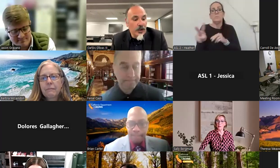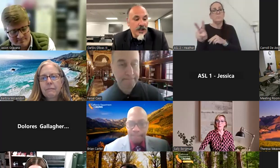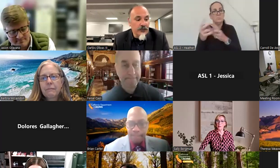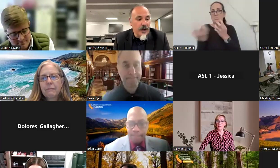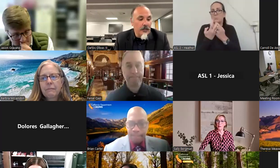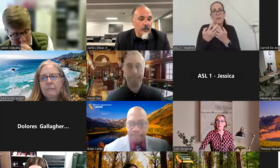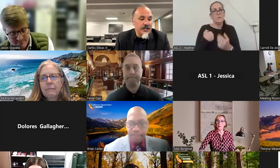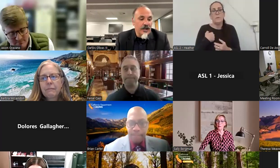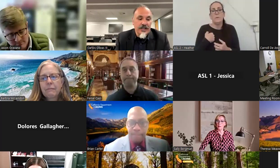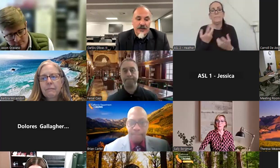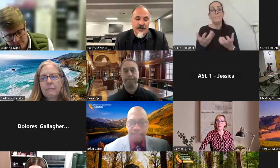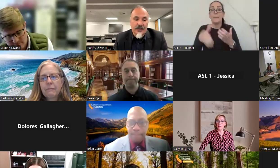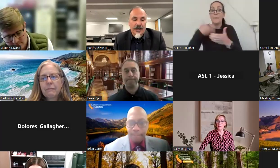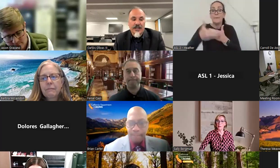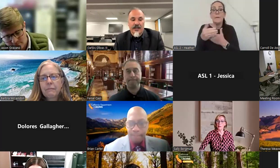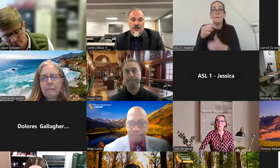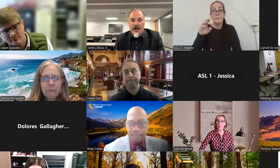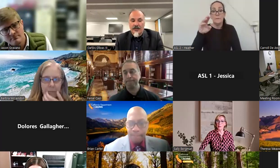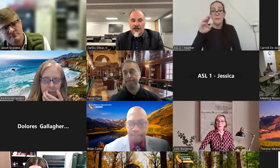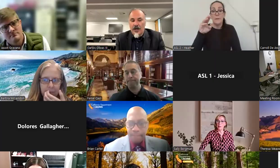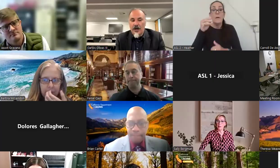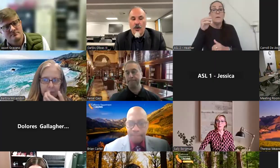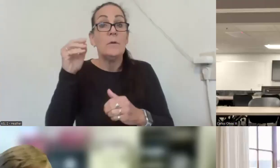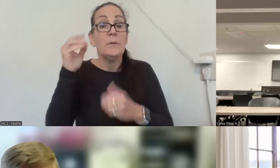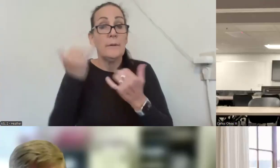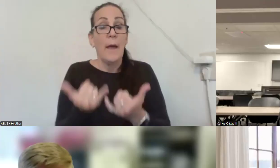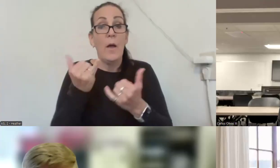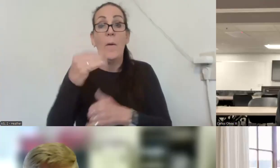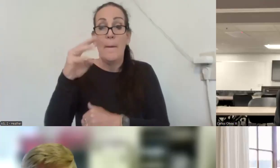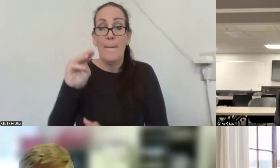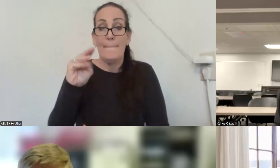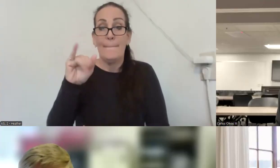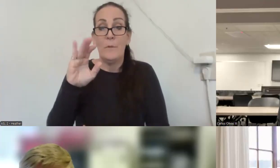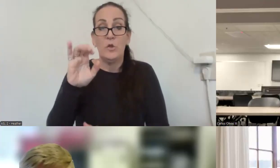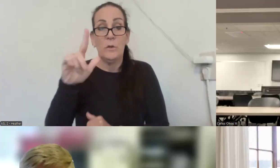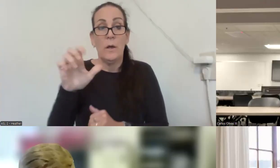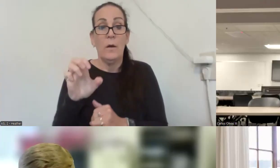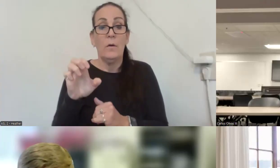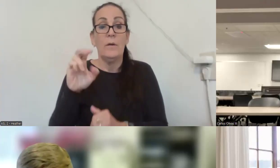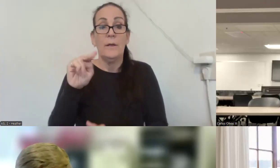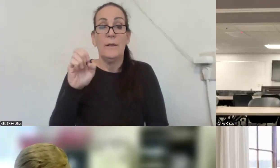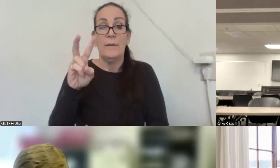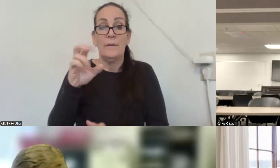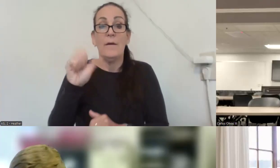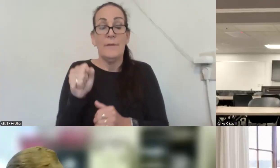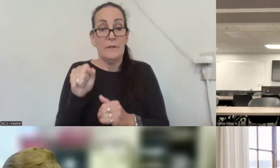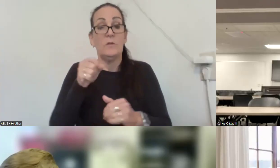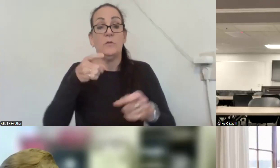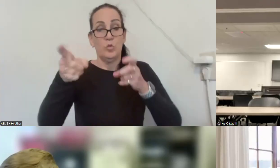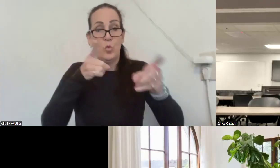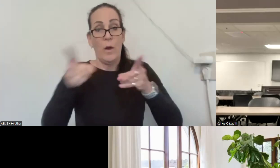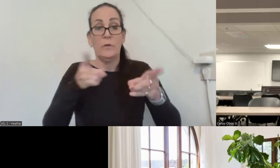next, we'll hear from Michelle Nevins, Executive Director of Del Oro Caregiver Resource Center. Michelle will